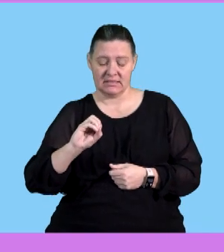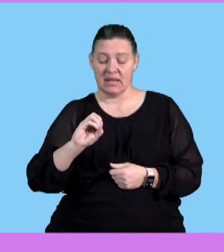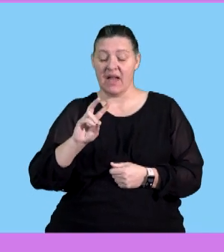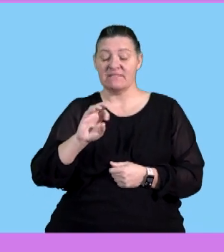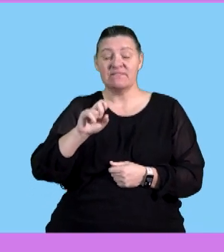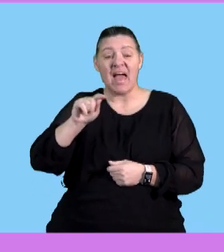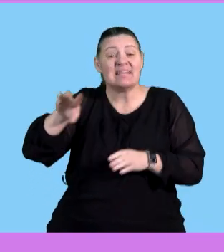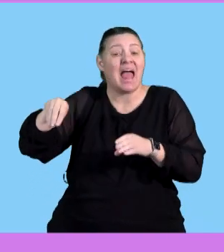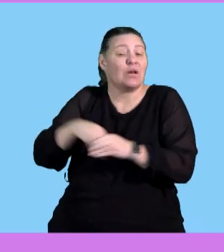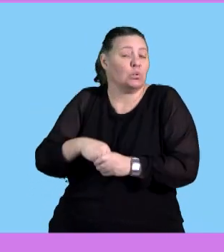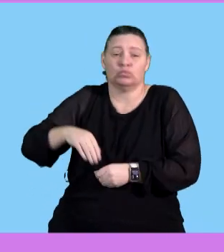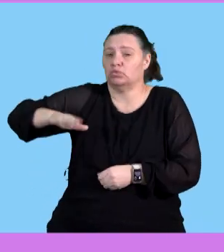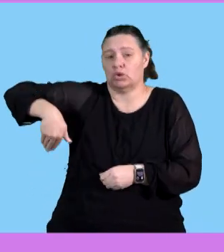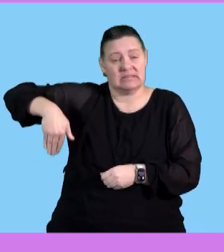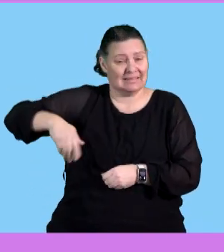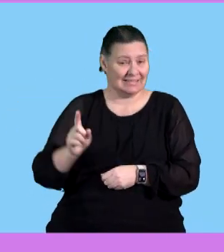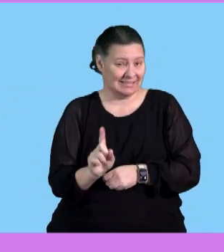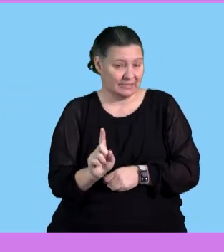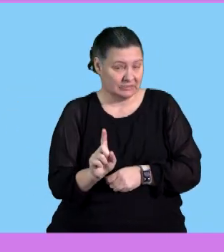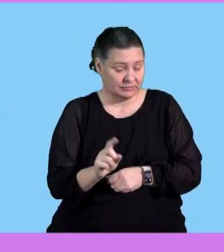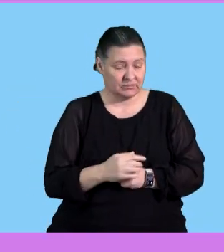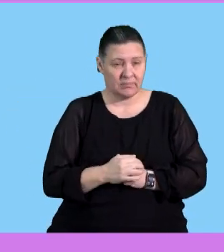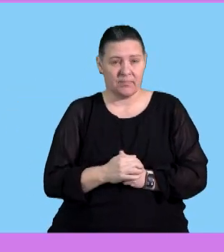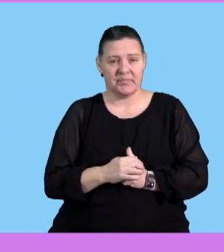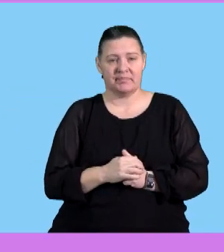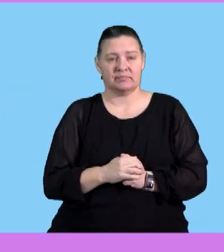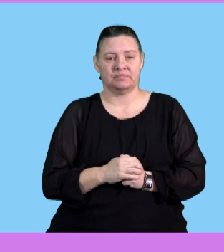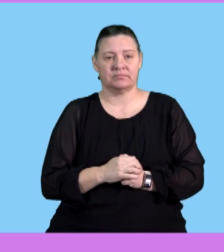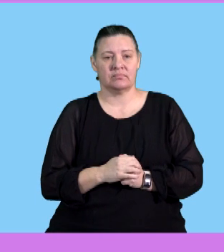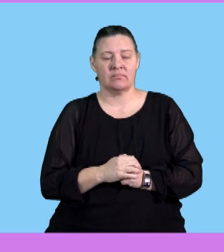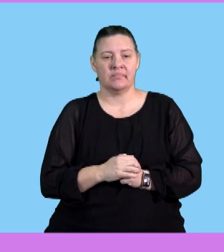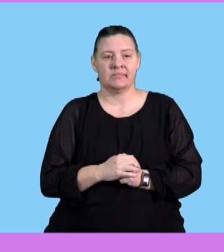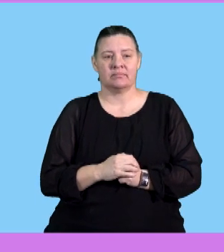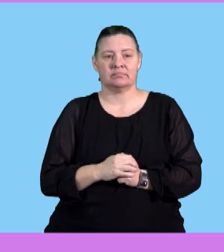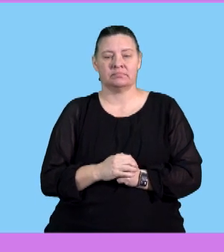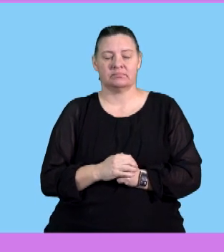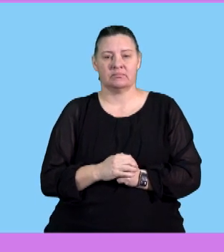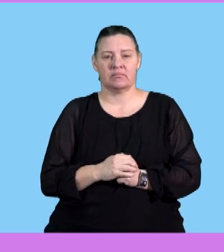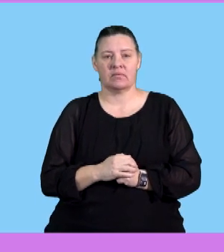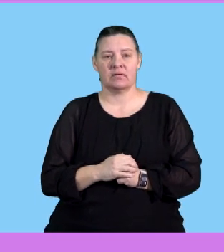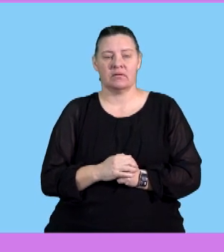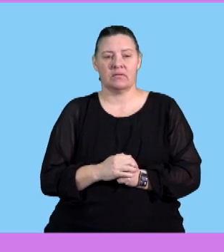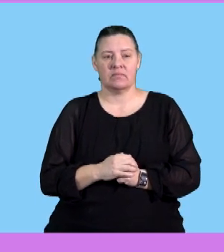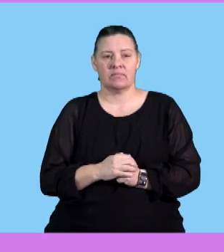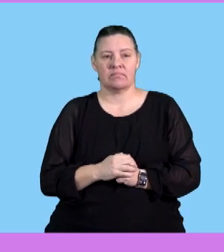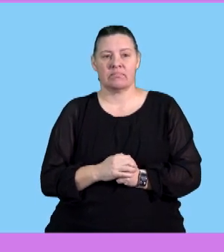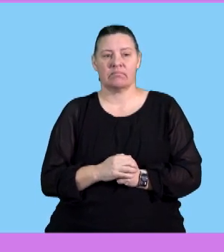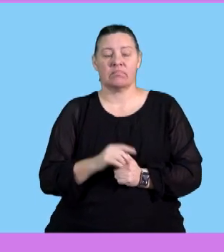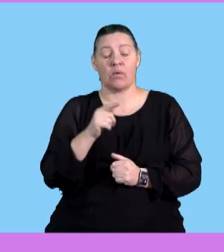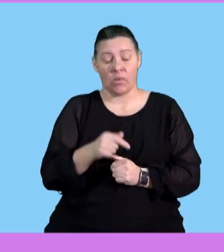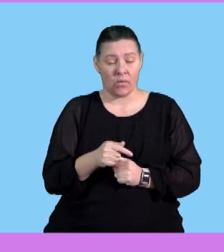450 excluding VAT, meaning VAT it's not yet being added on this price, of which